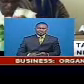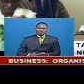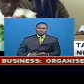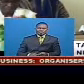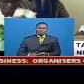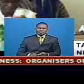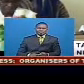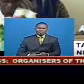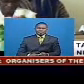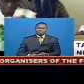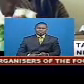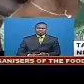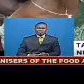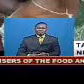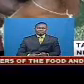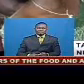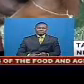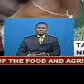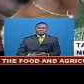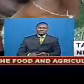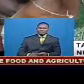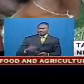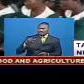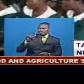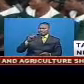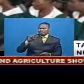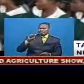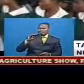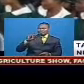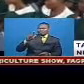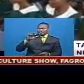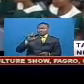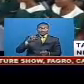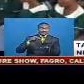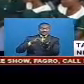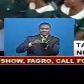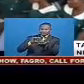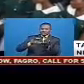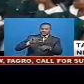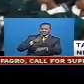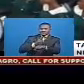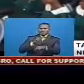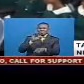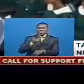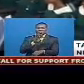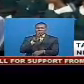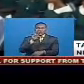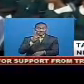compounding the shortage of this caliber of nurses. The Tamale Nurses and Midwives College was established